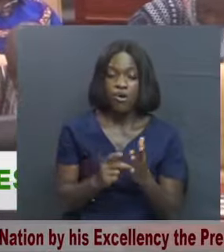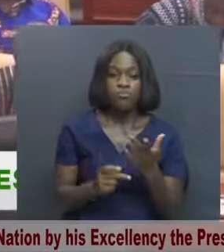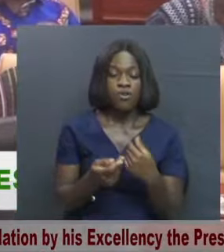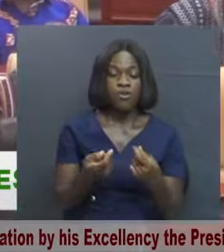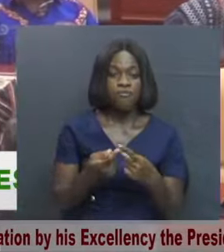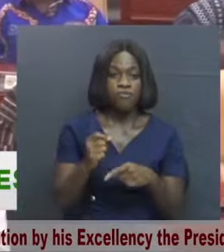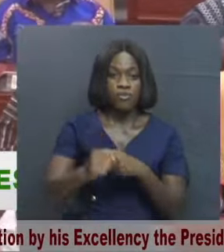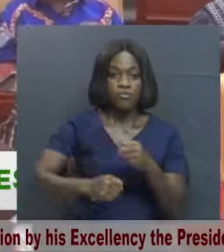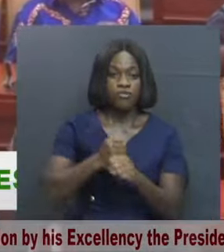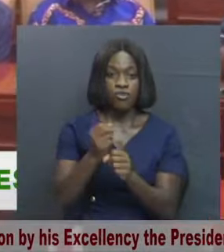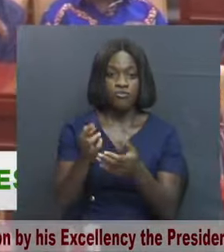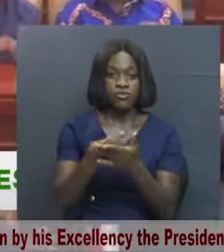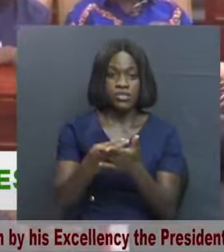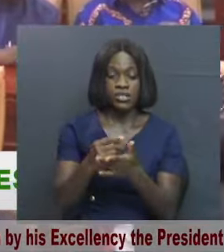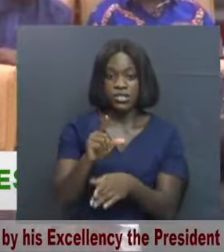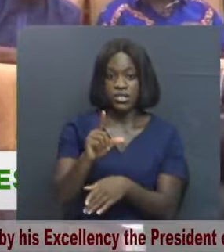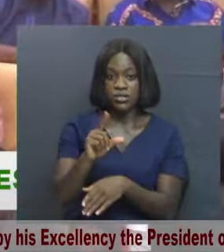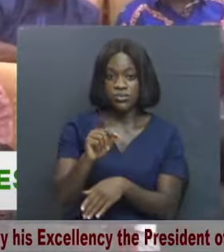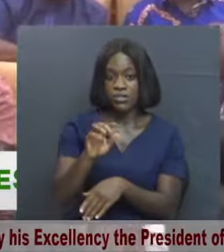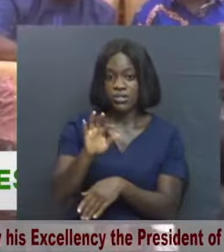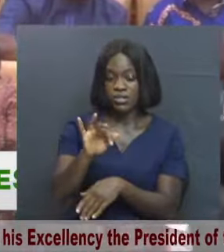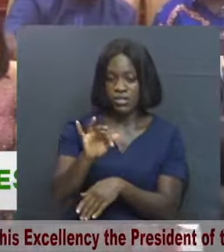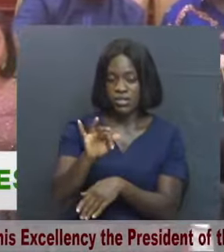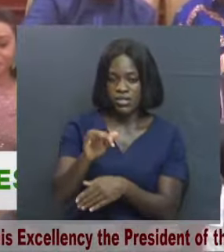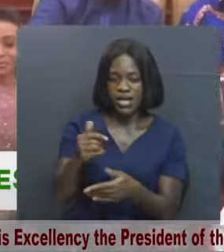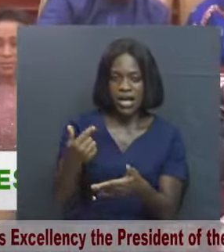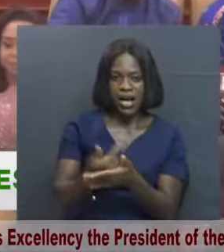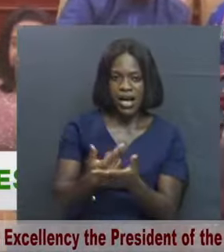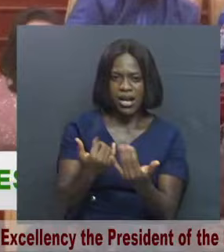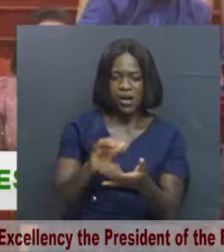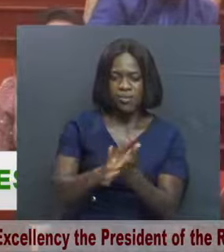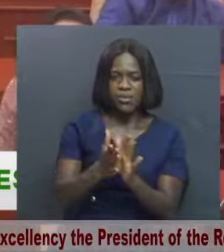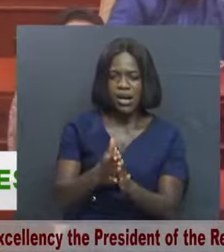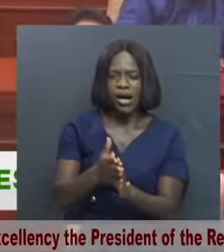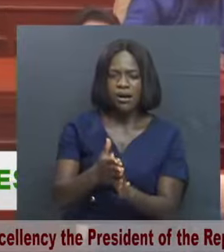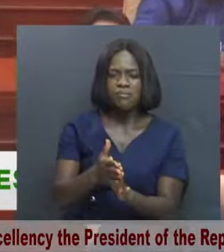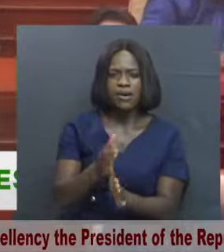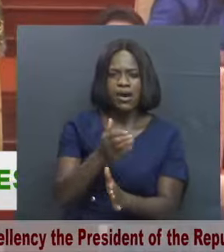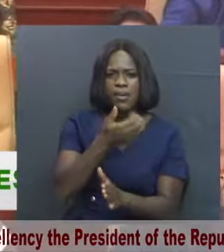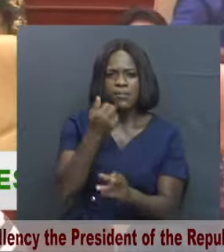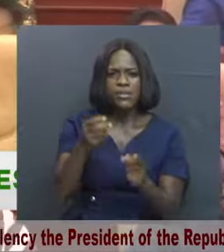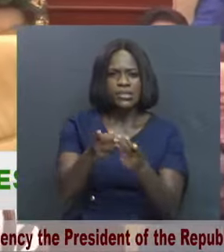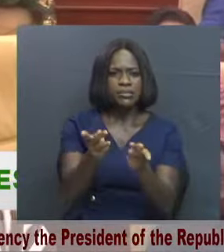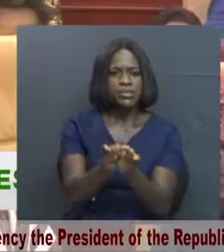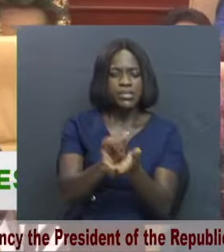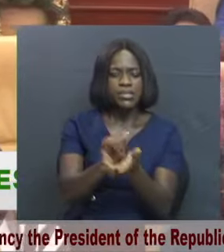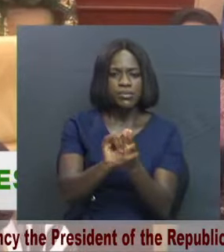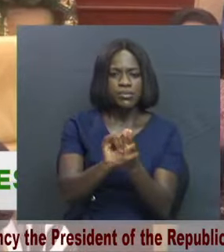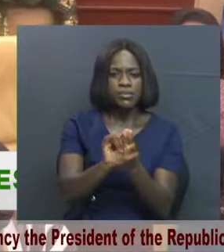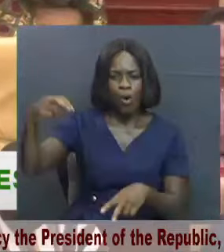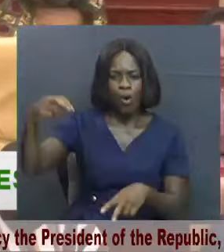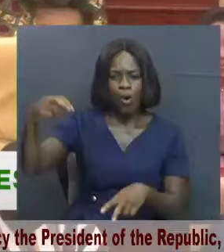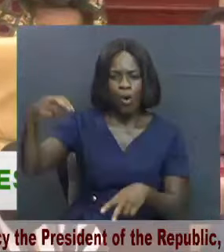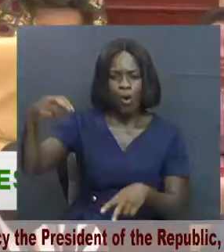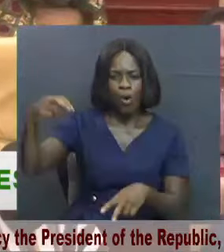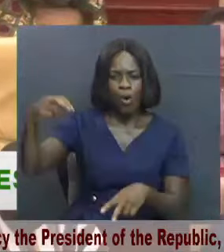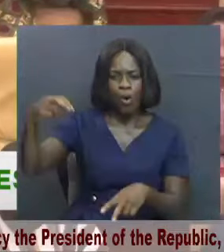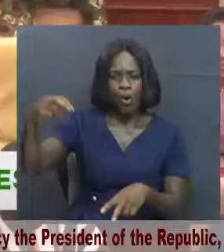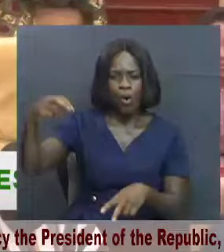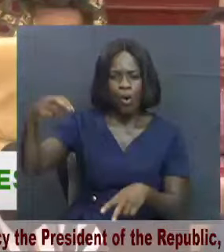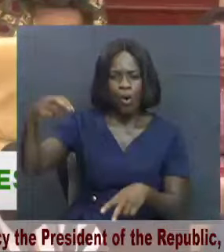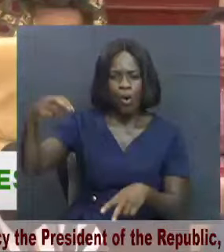return in 2019 Ghana is truly become an attractive tourist destination with visitors numbers